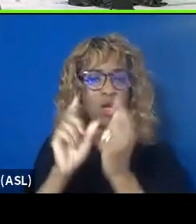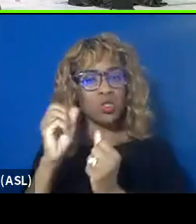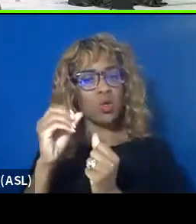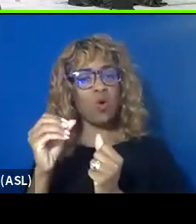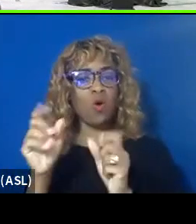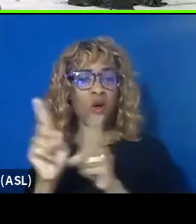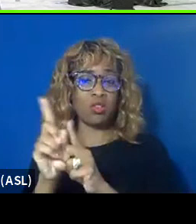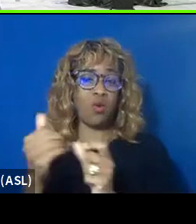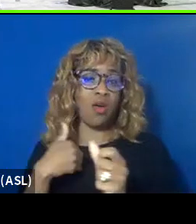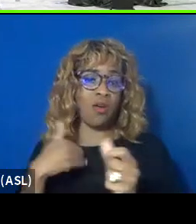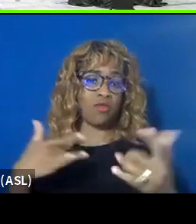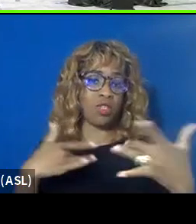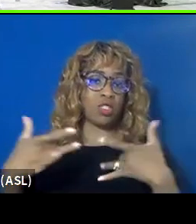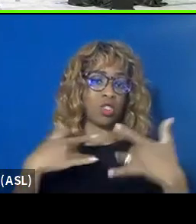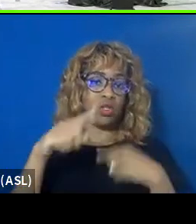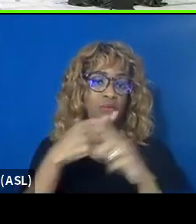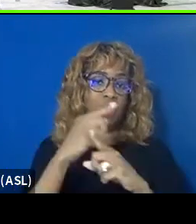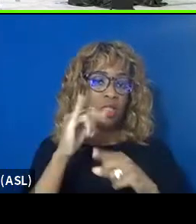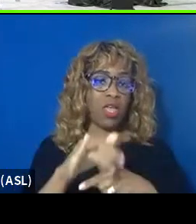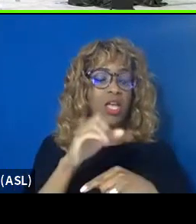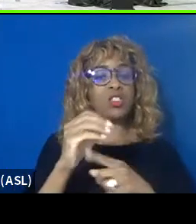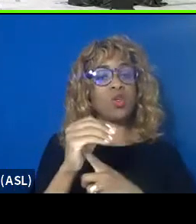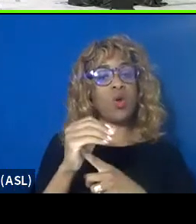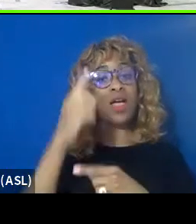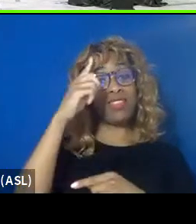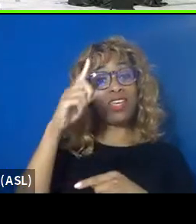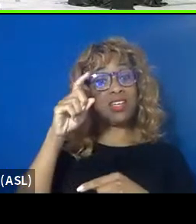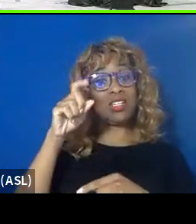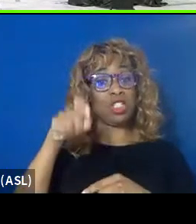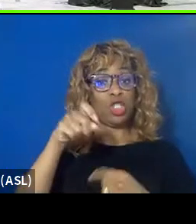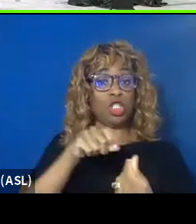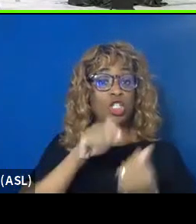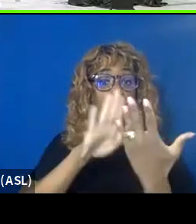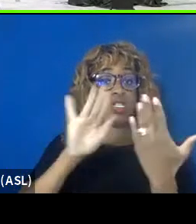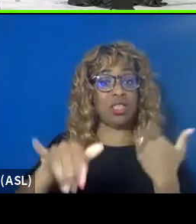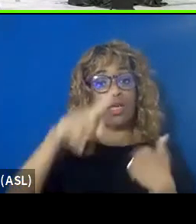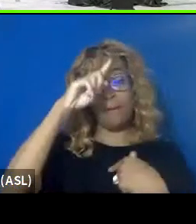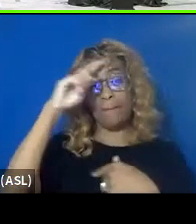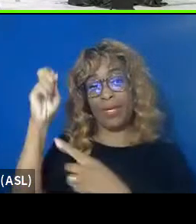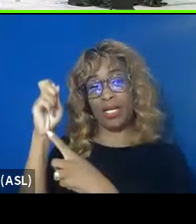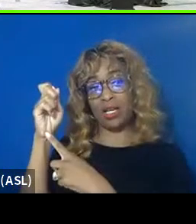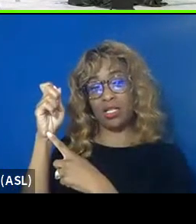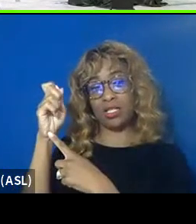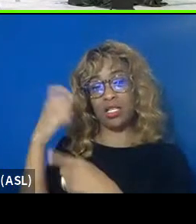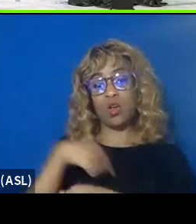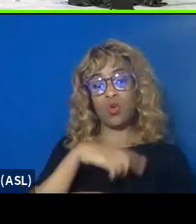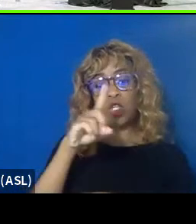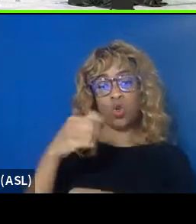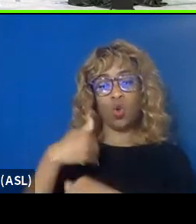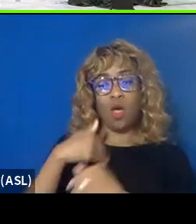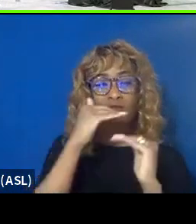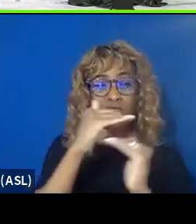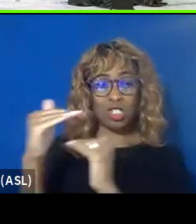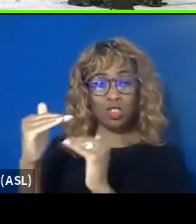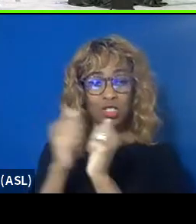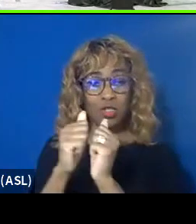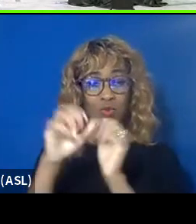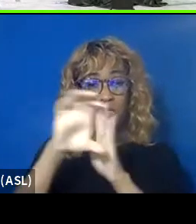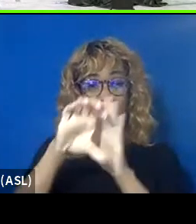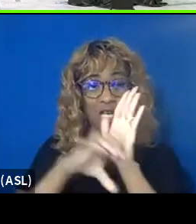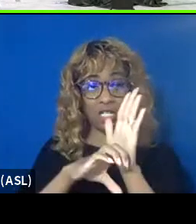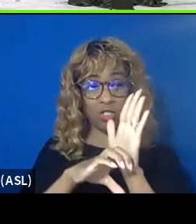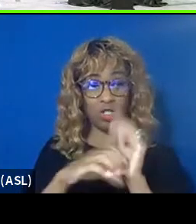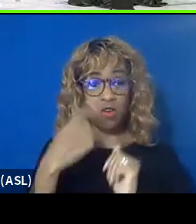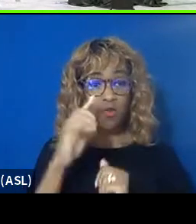concerns with that as well. And I think that needs to be addressed because We do have restrictions in the Constitution on